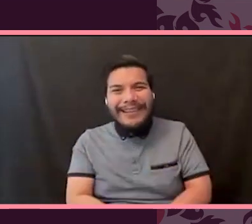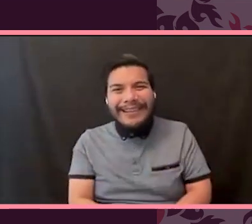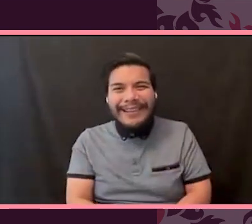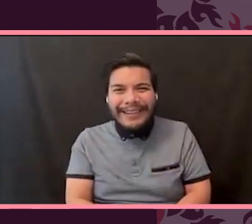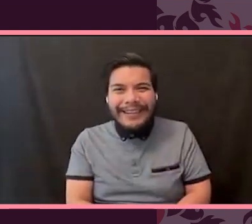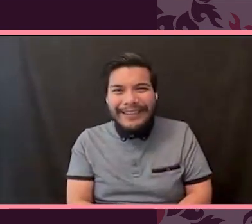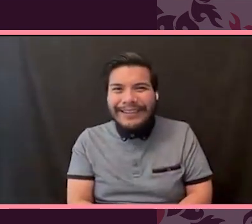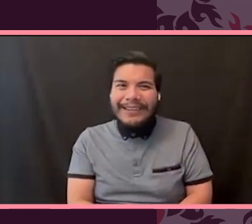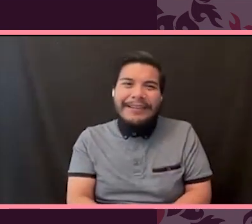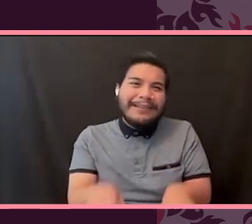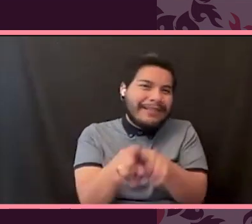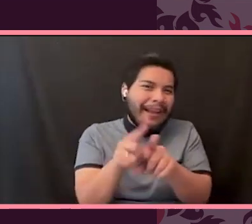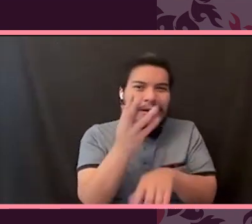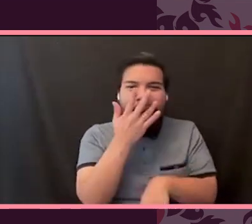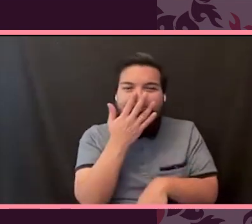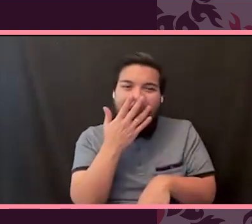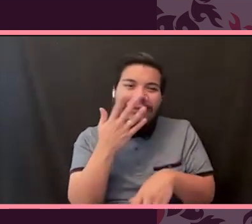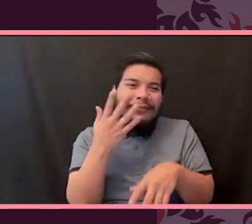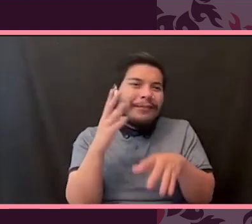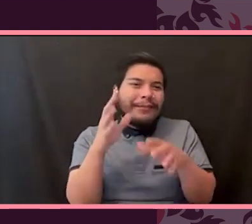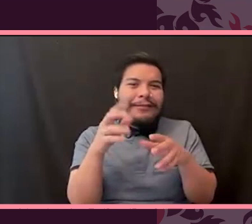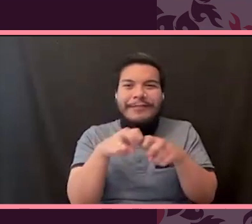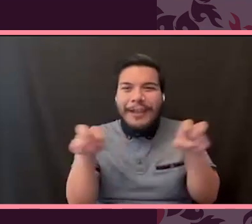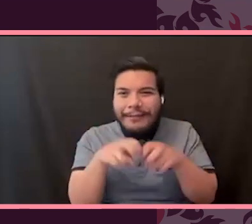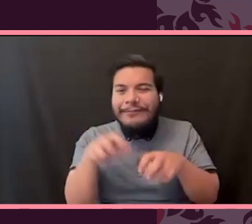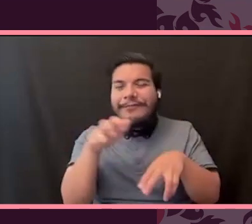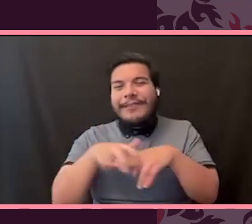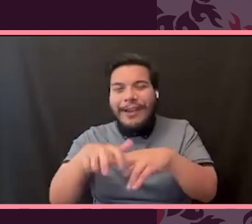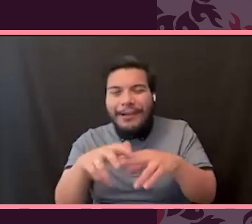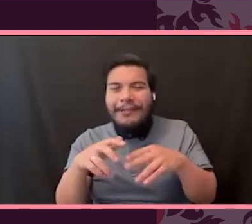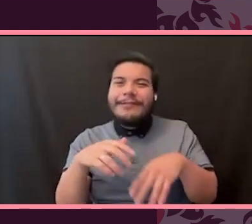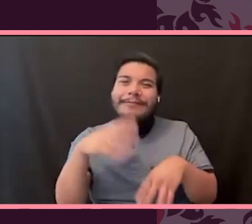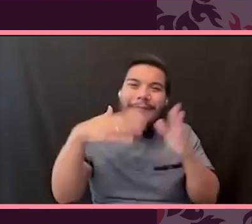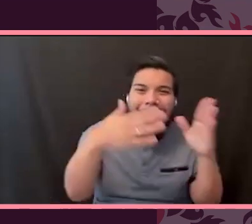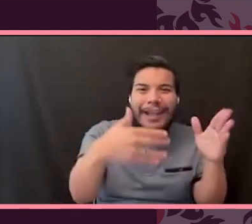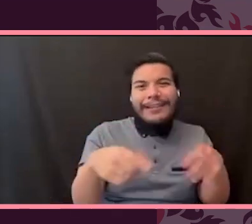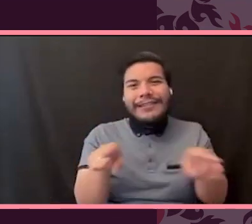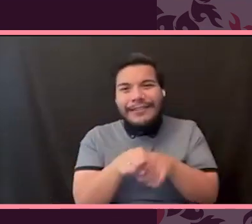Same color furniture, same color paint. Same sweater vest.